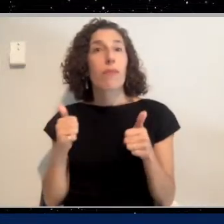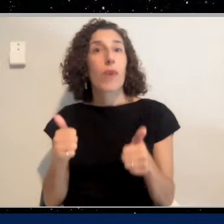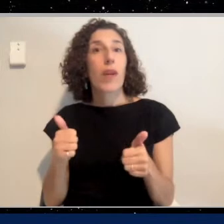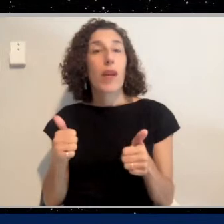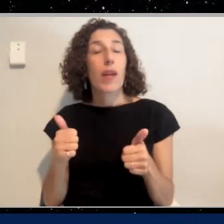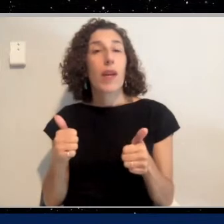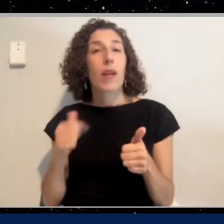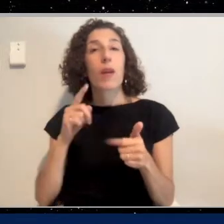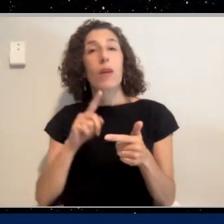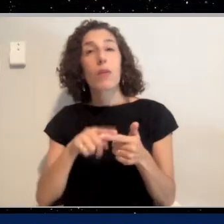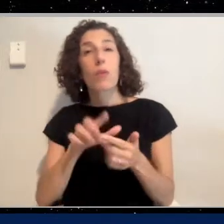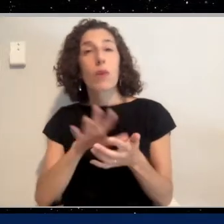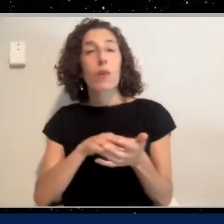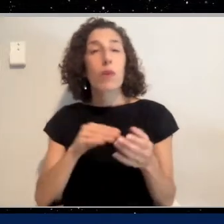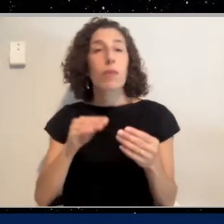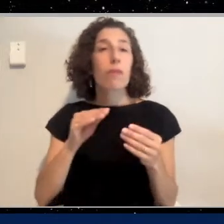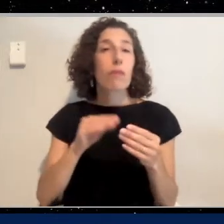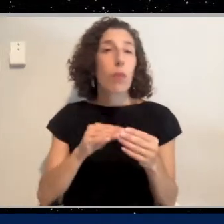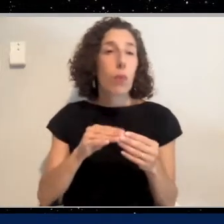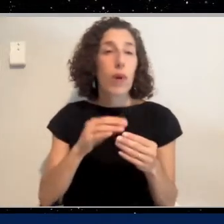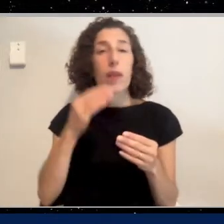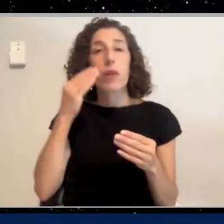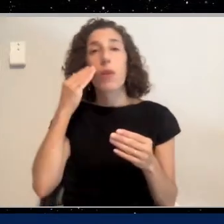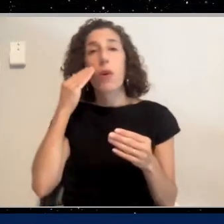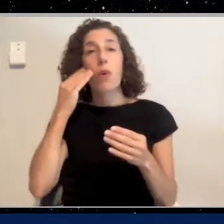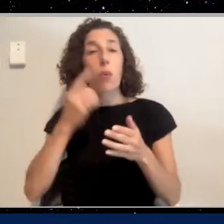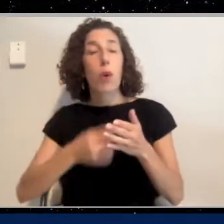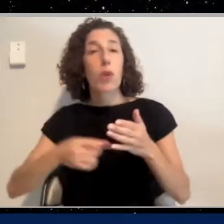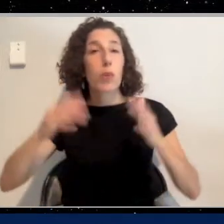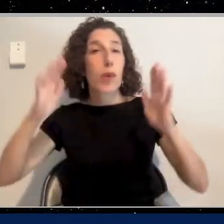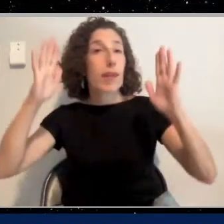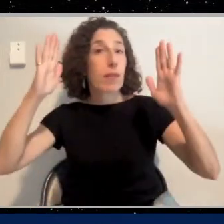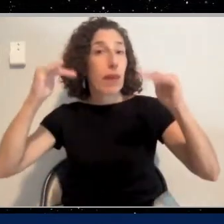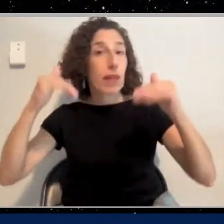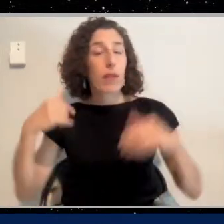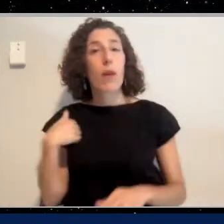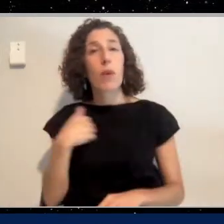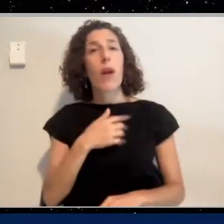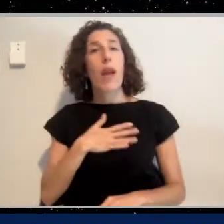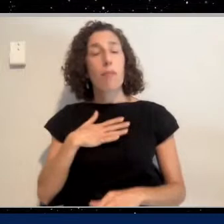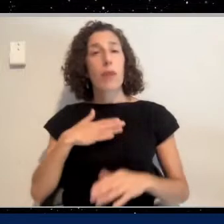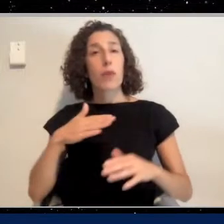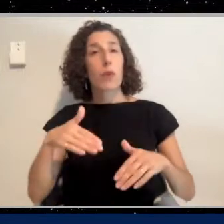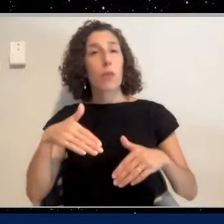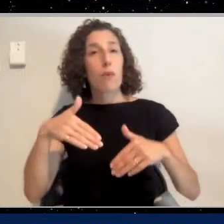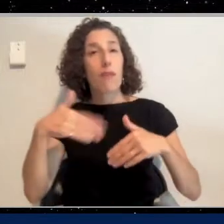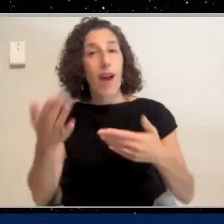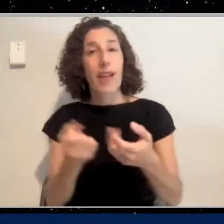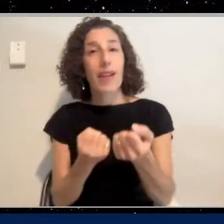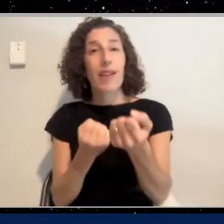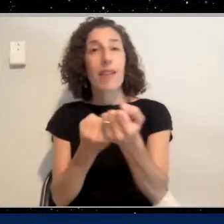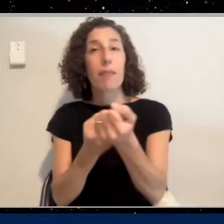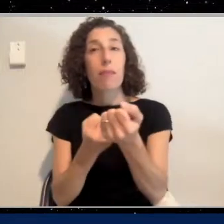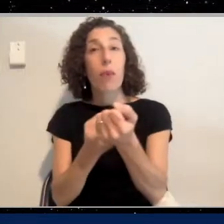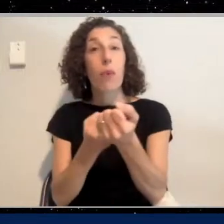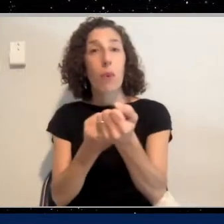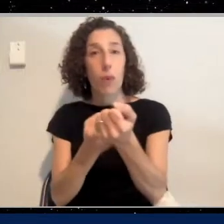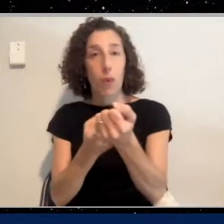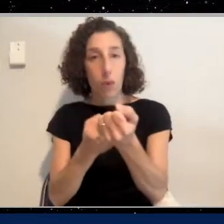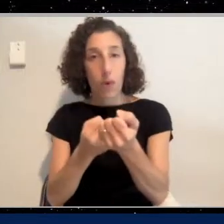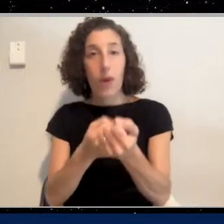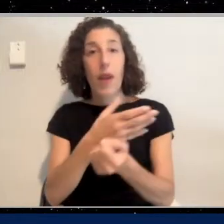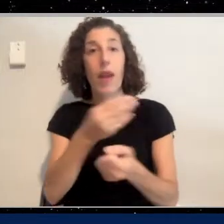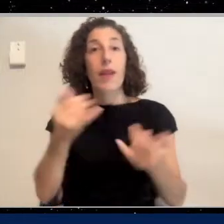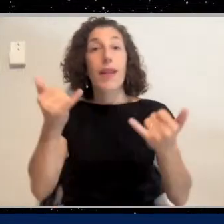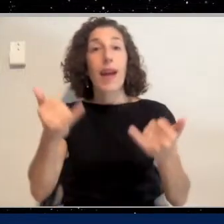of if you're coming to the museum, what are some different supports that are available. And then we have also a page on our